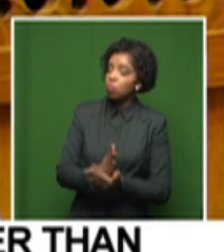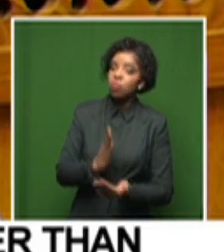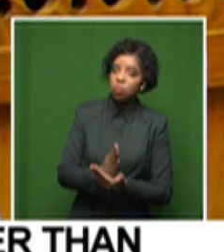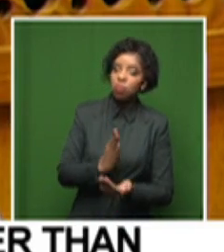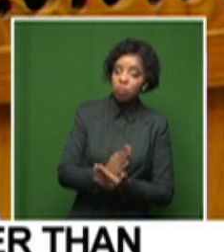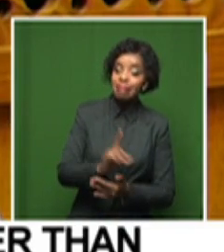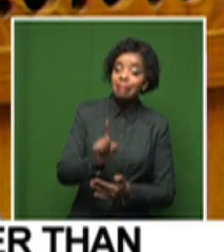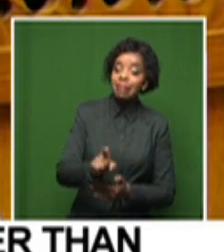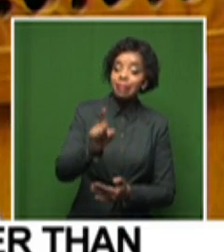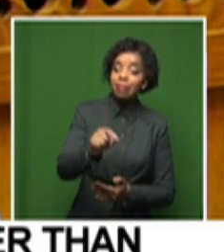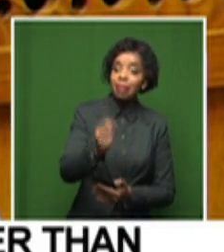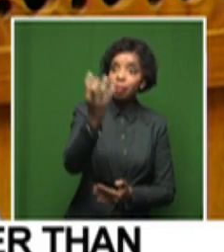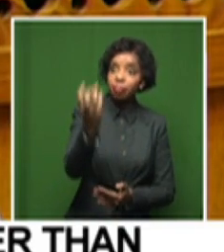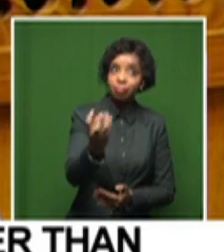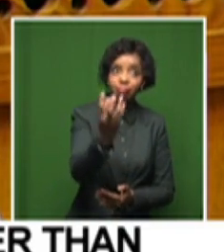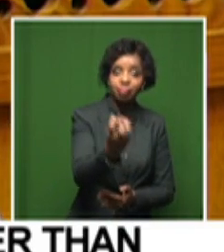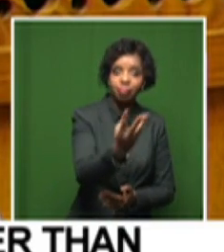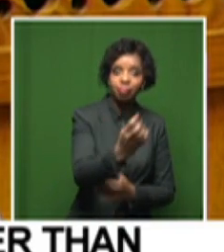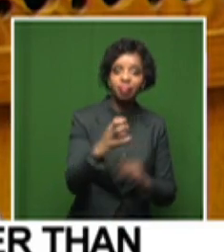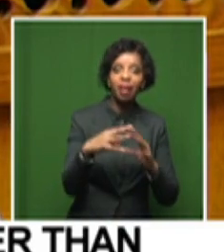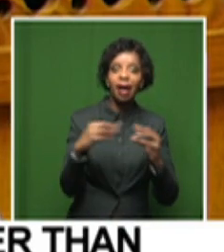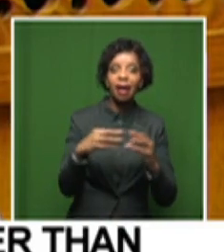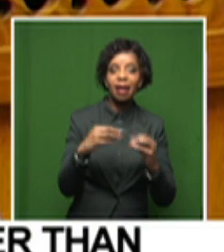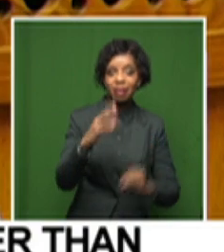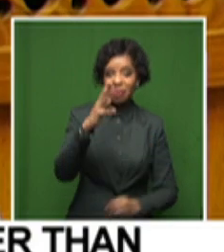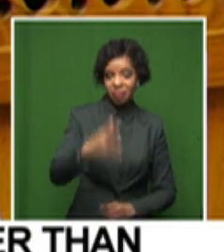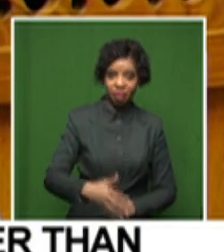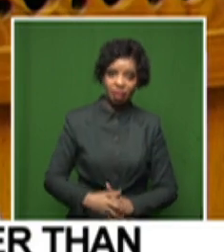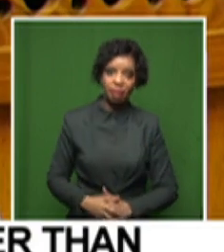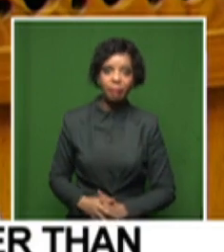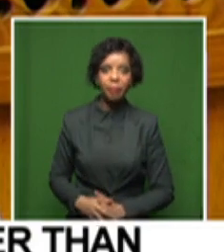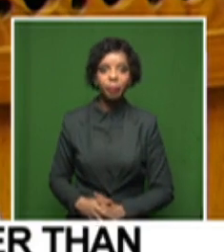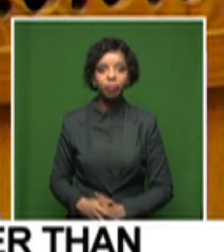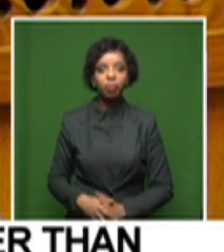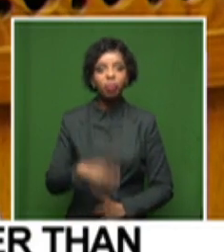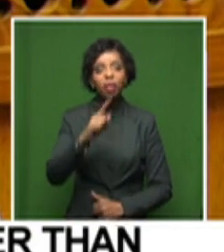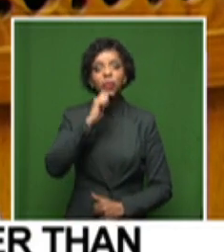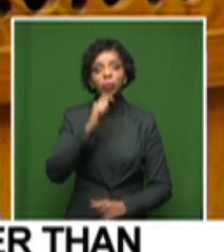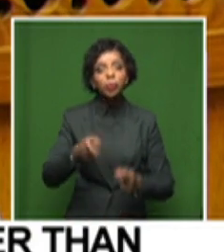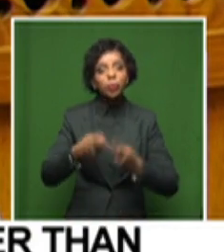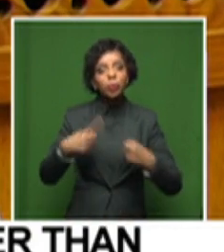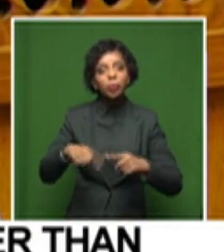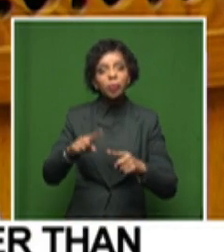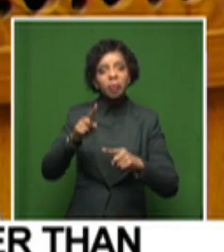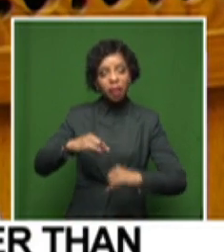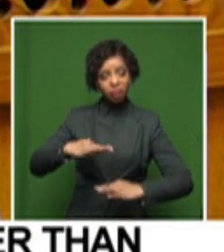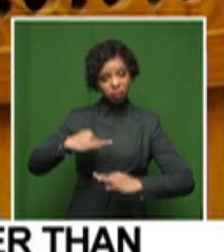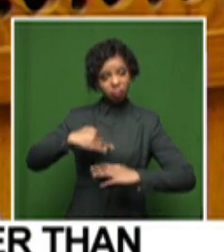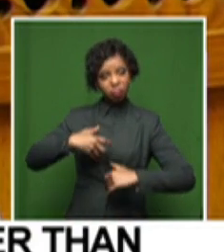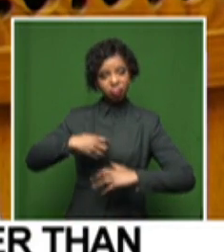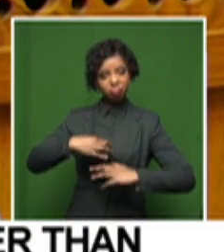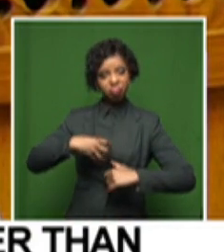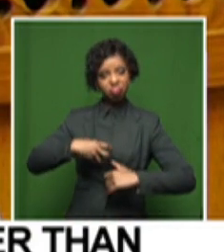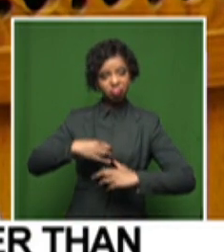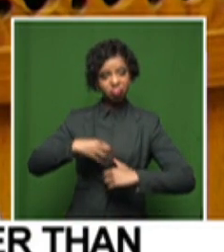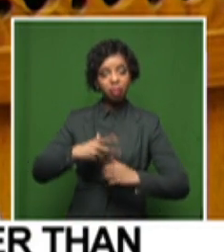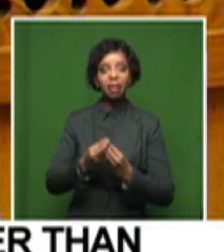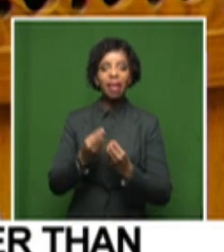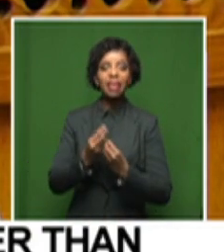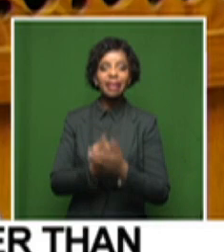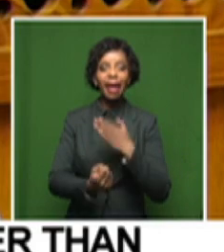Three, we must use our ingenuity and adapt after the ravages of the pandemic. We must be